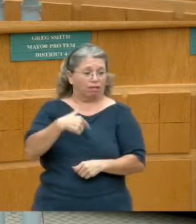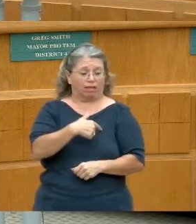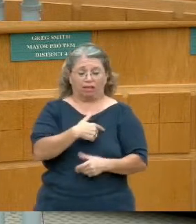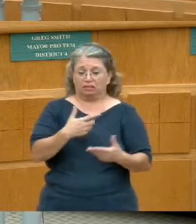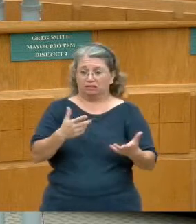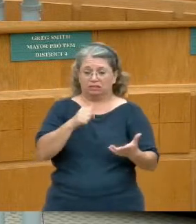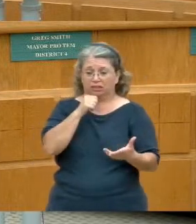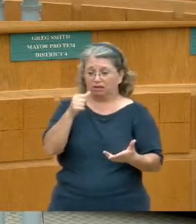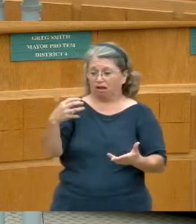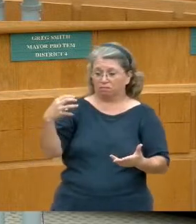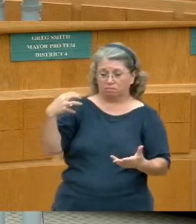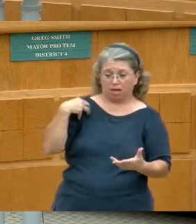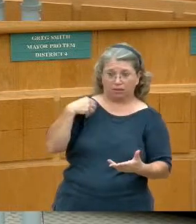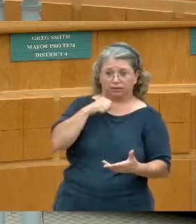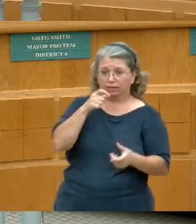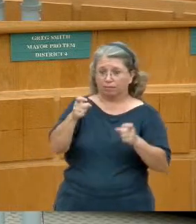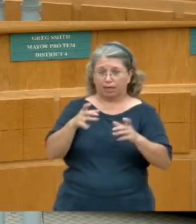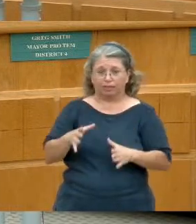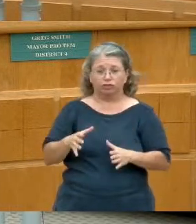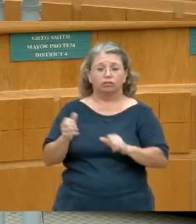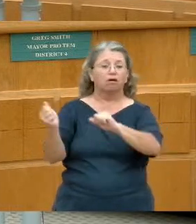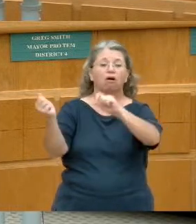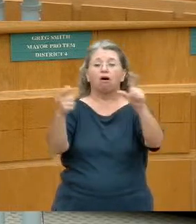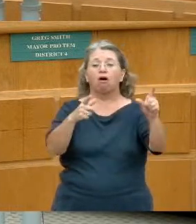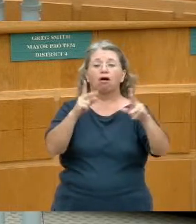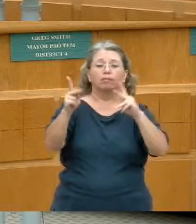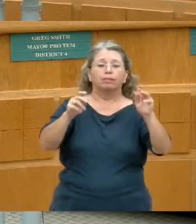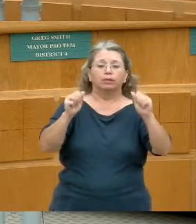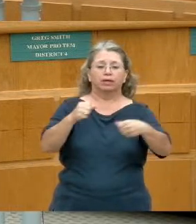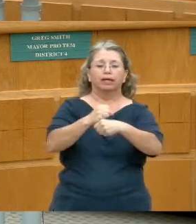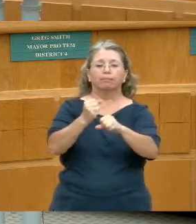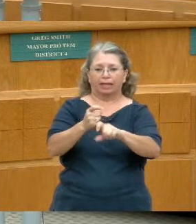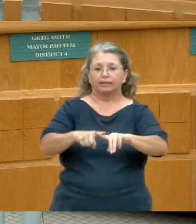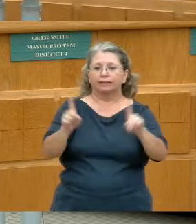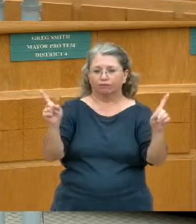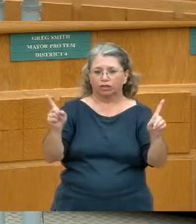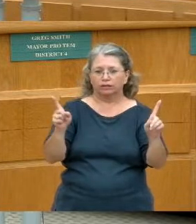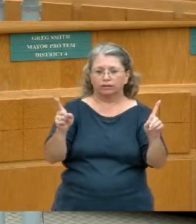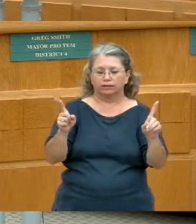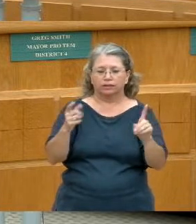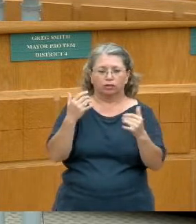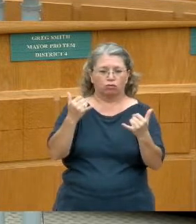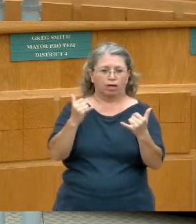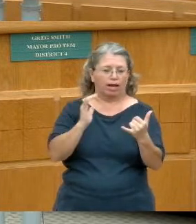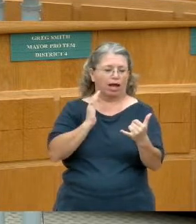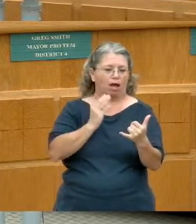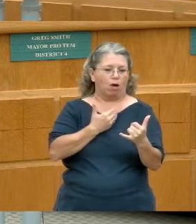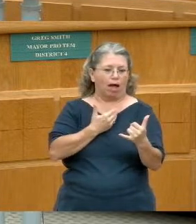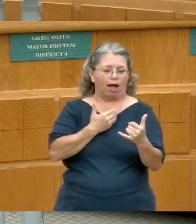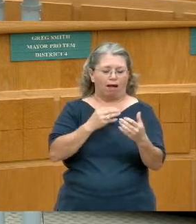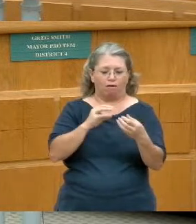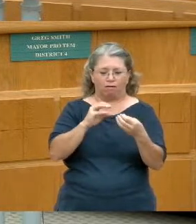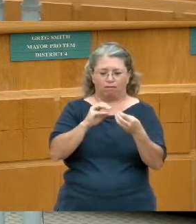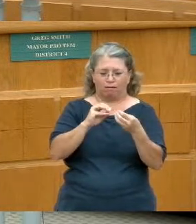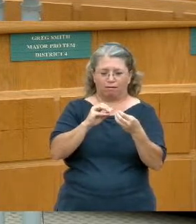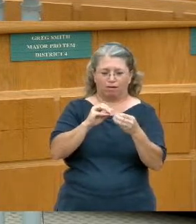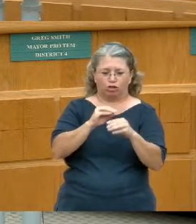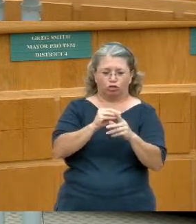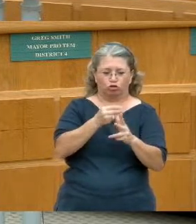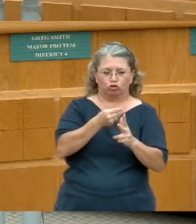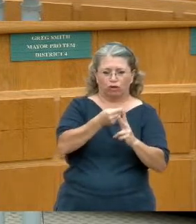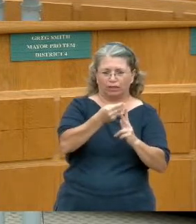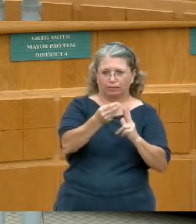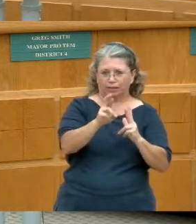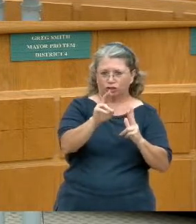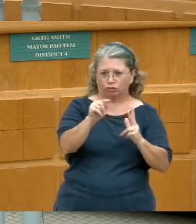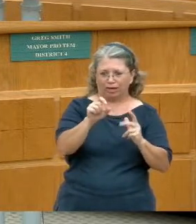Now, right now, our transmission rate is right on the precipice or the cusp of increasing or decreasing. We're at 0.9. That could easily